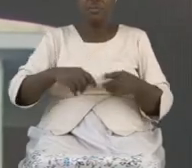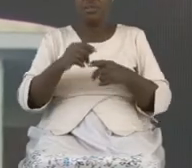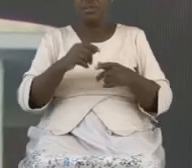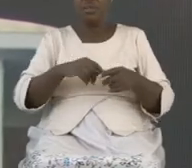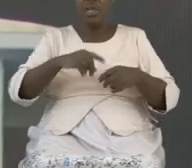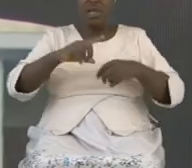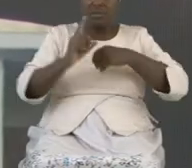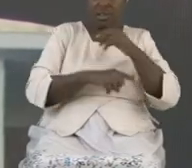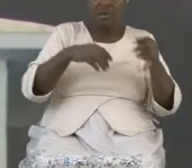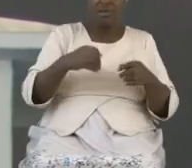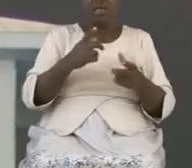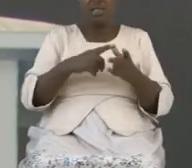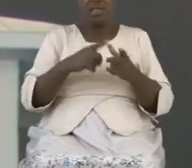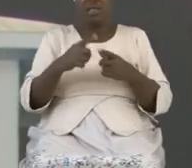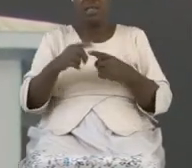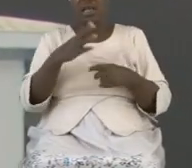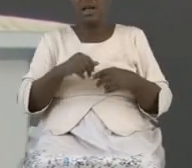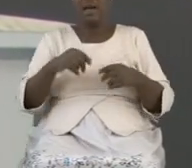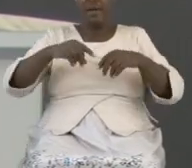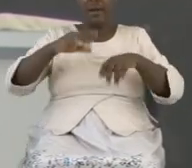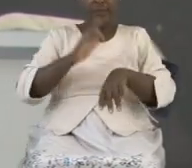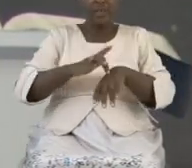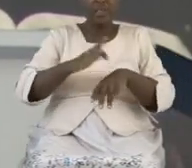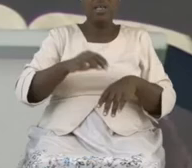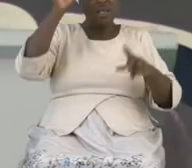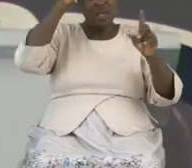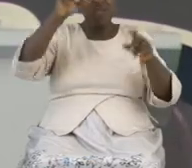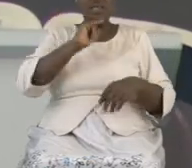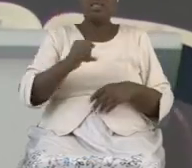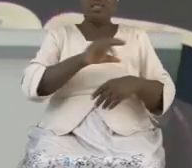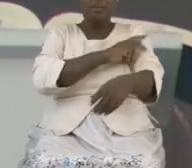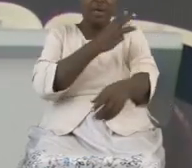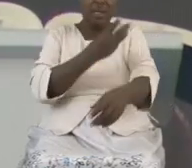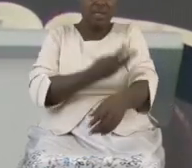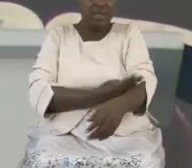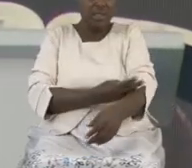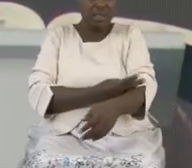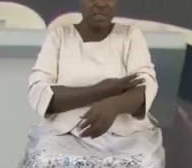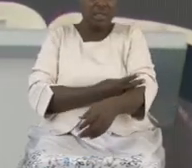The smiting that should have come upon you came upon him.